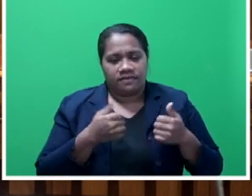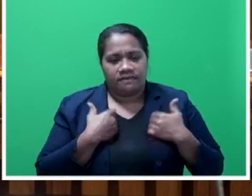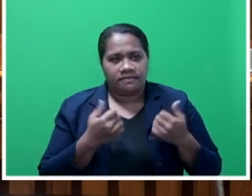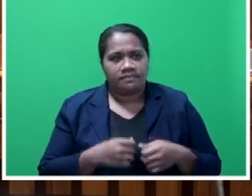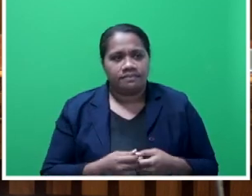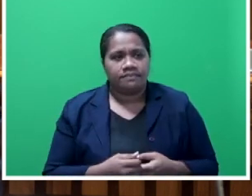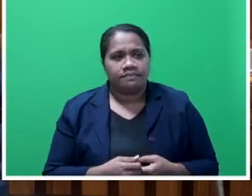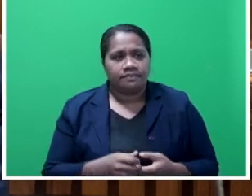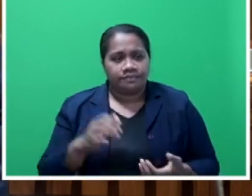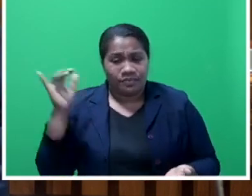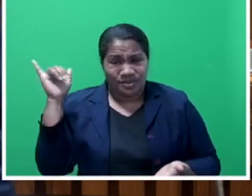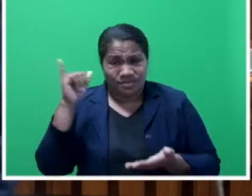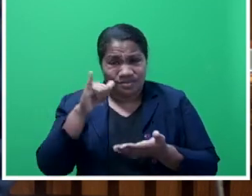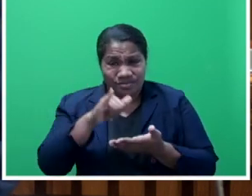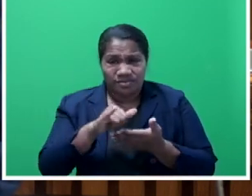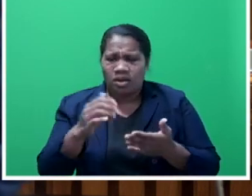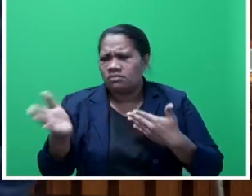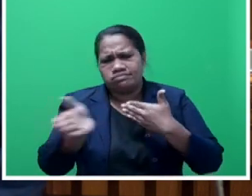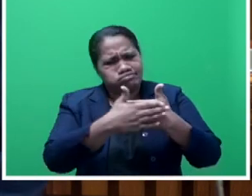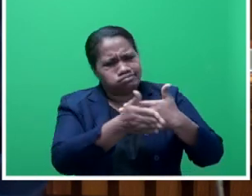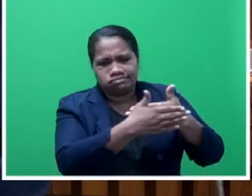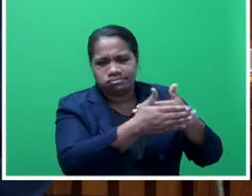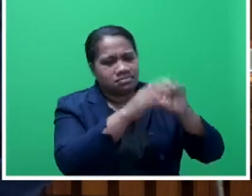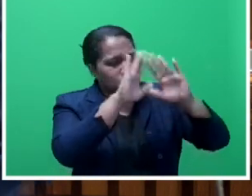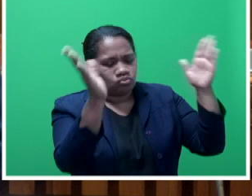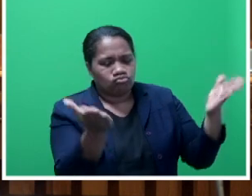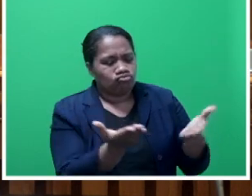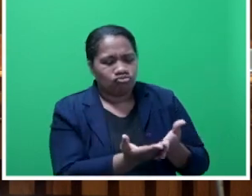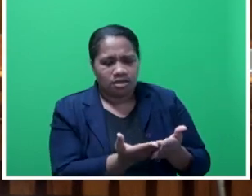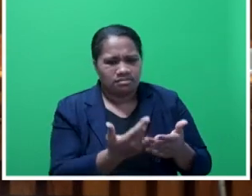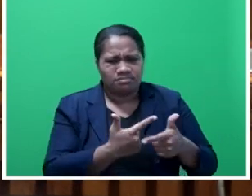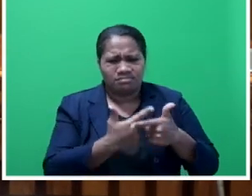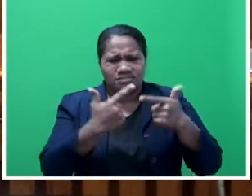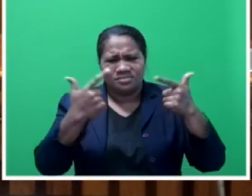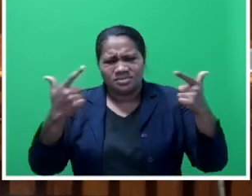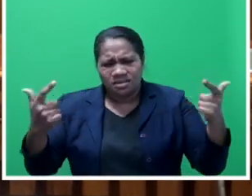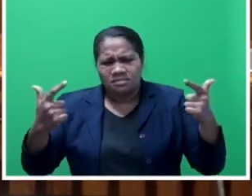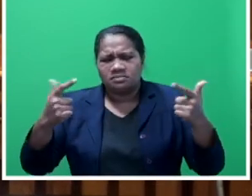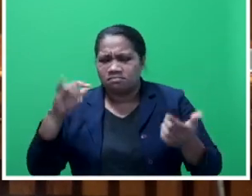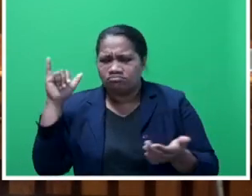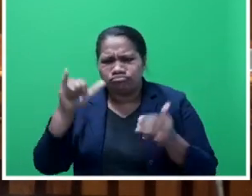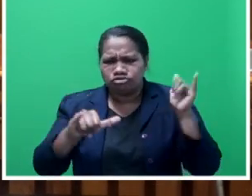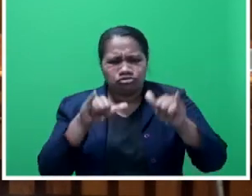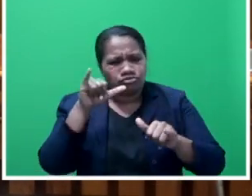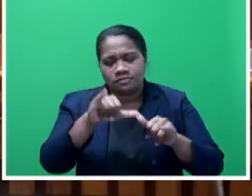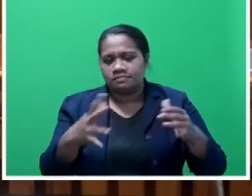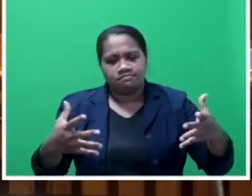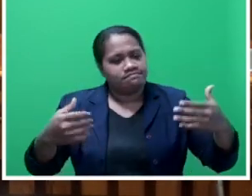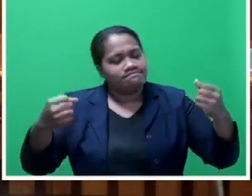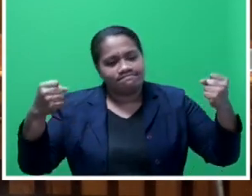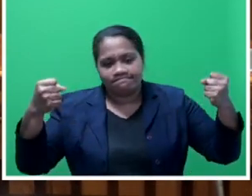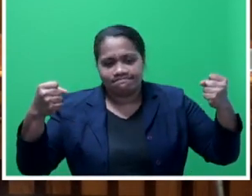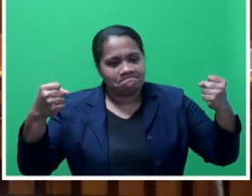down throughout the world. Large airlines, Emirates, Singapore Airlines, Qantas, others